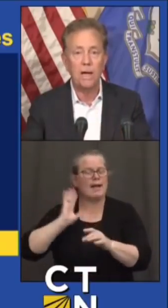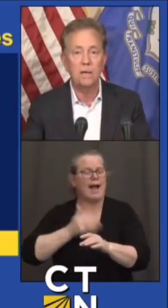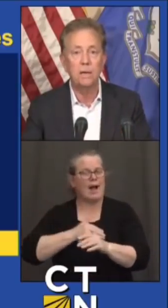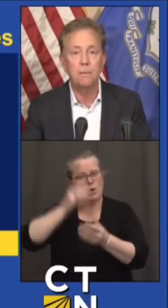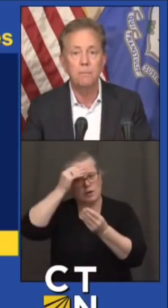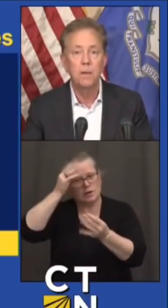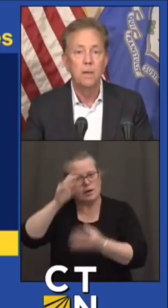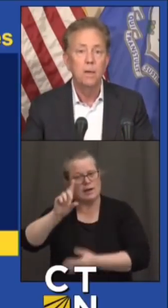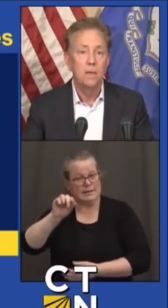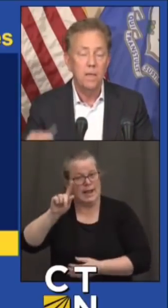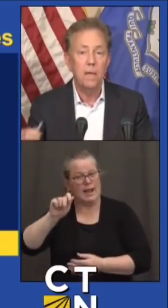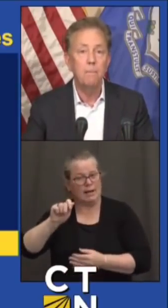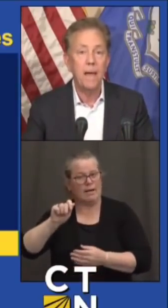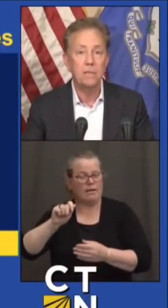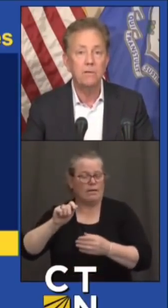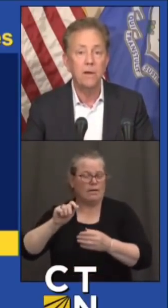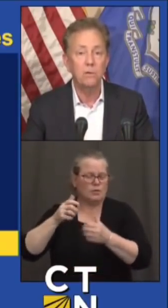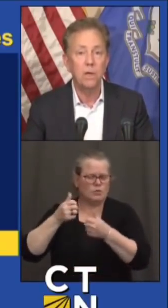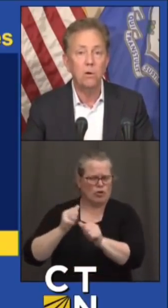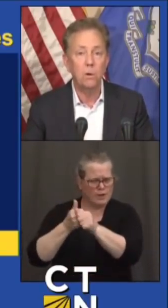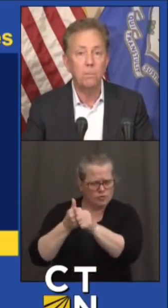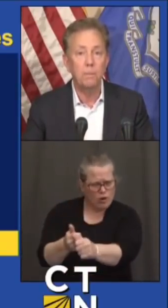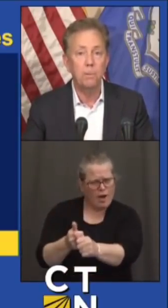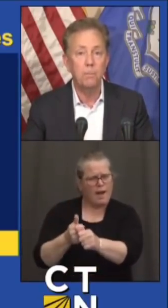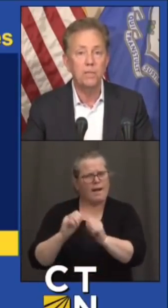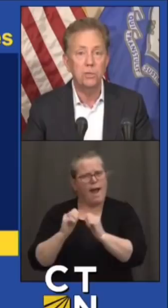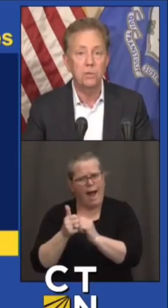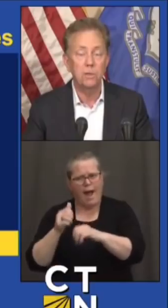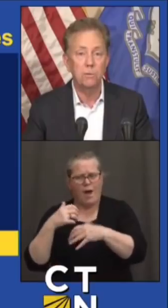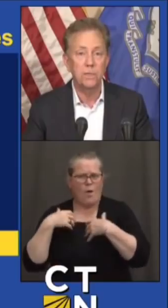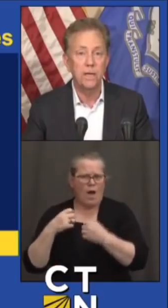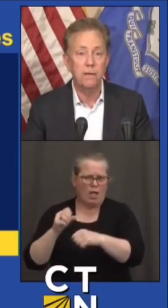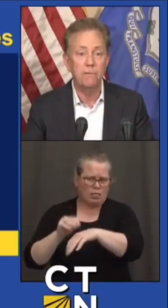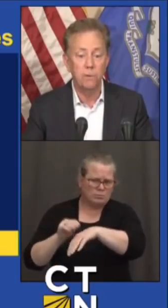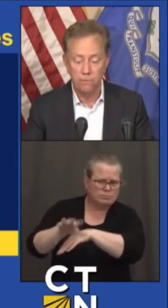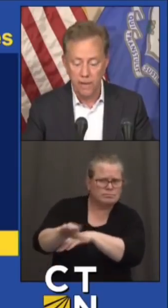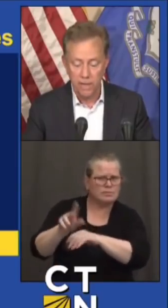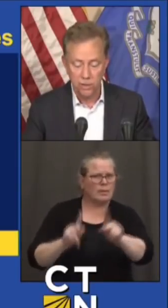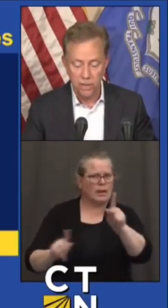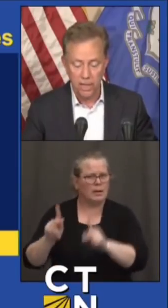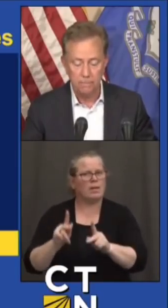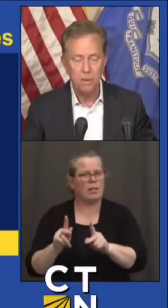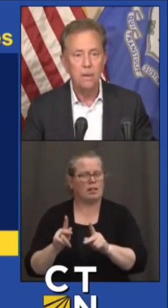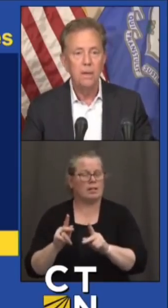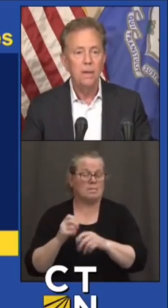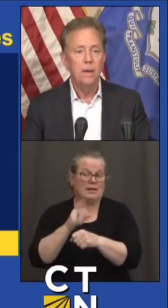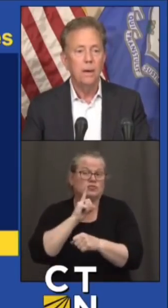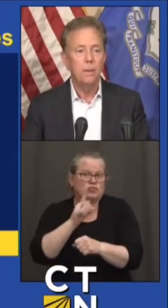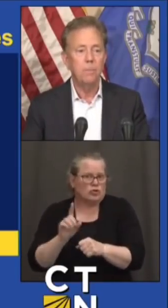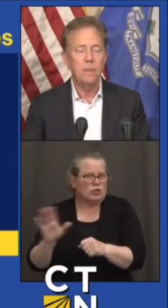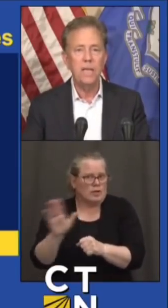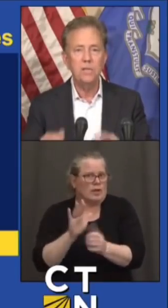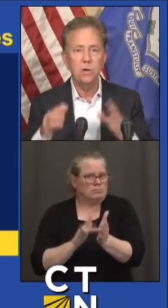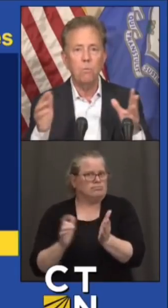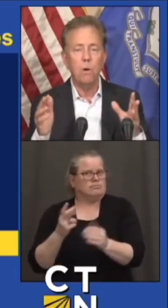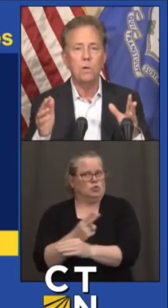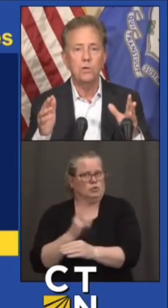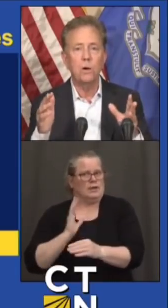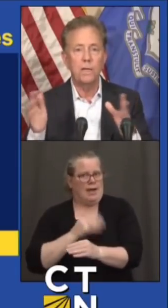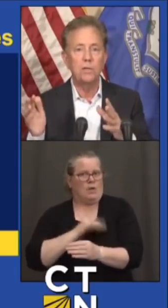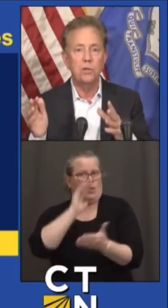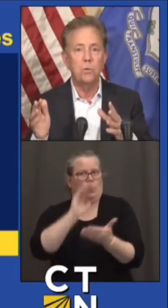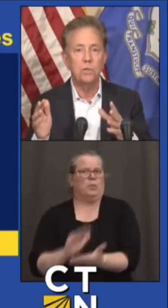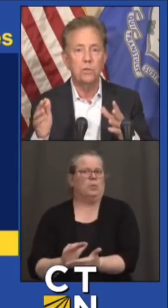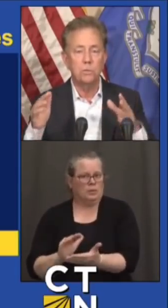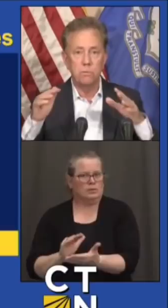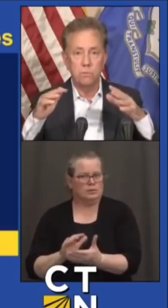and track the impact of healthcare on people and make sure that we're taking full advantage of that. These are what we're